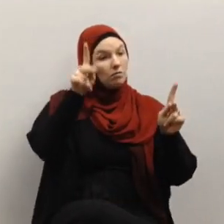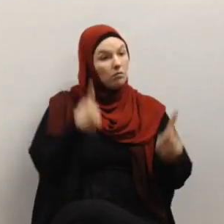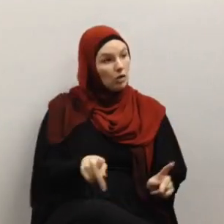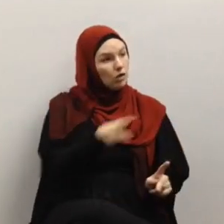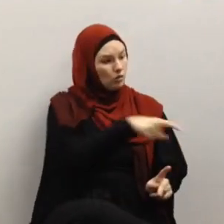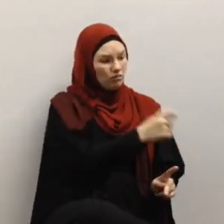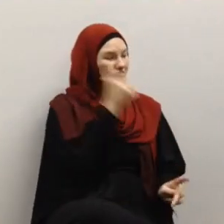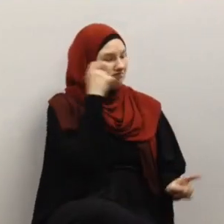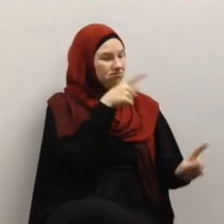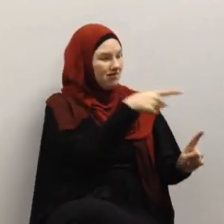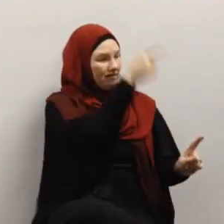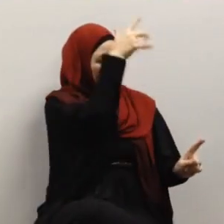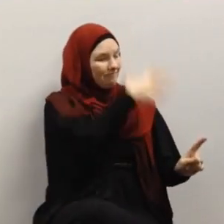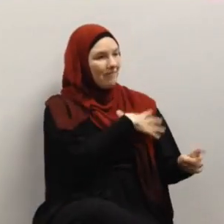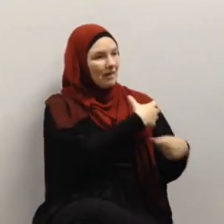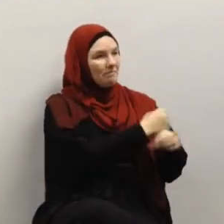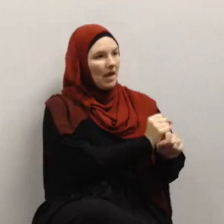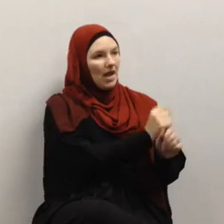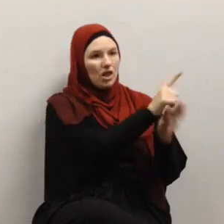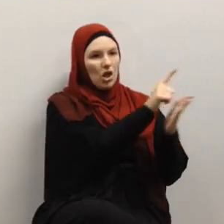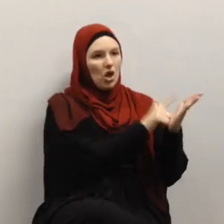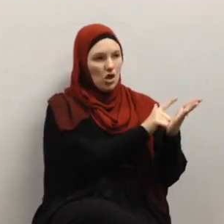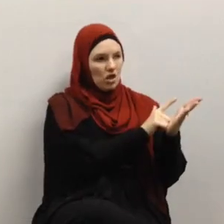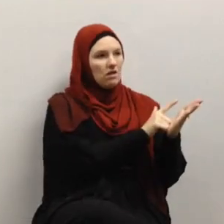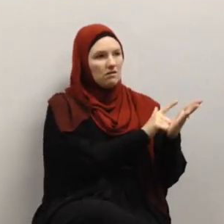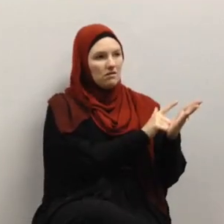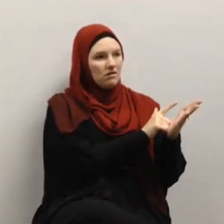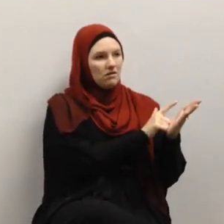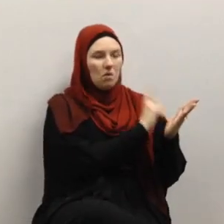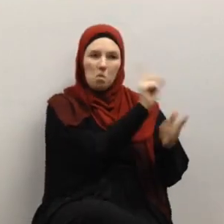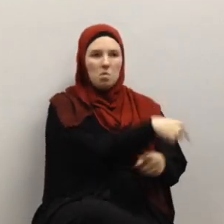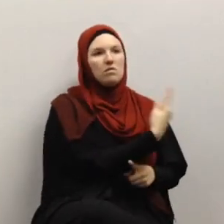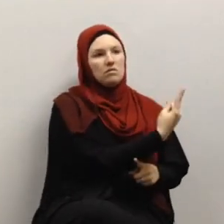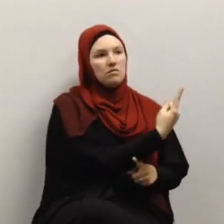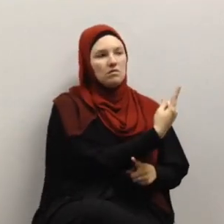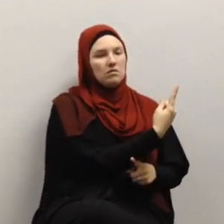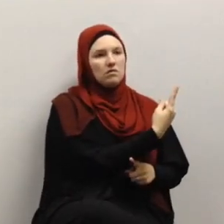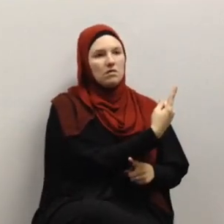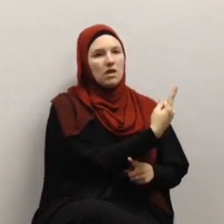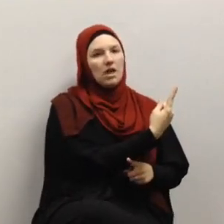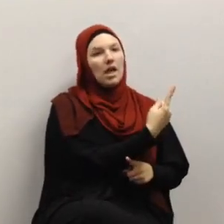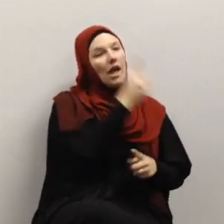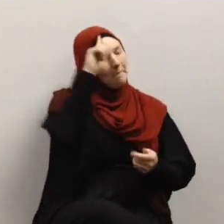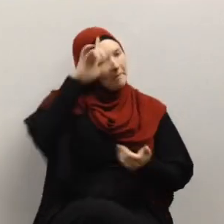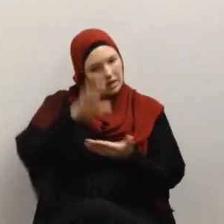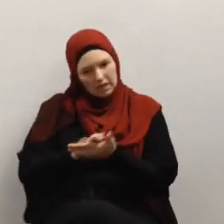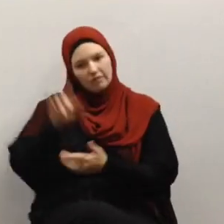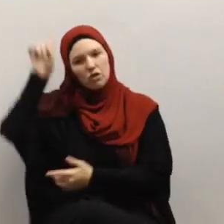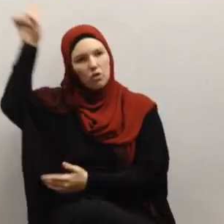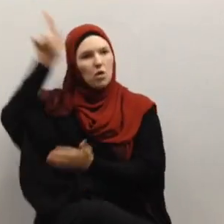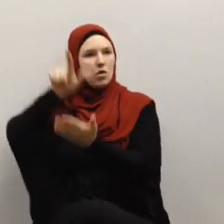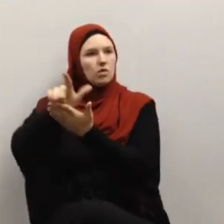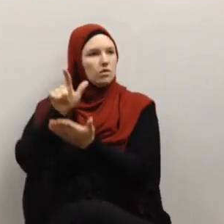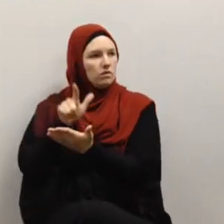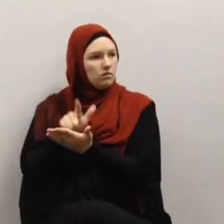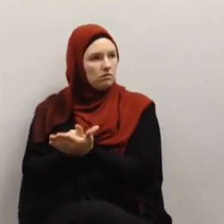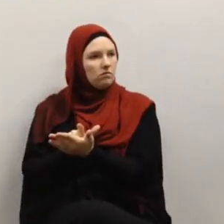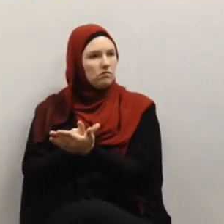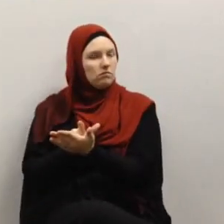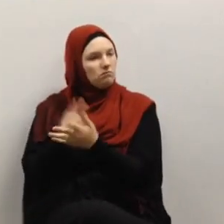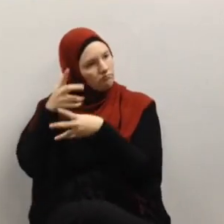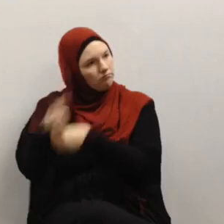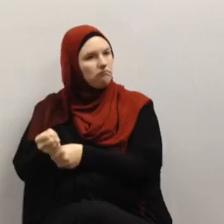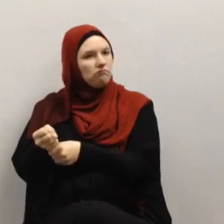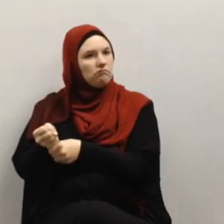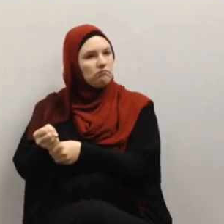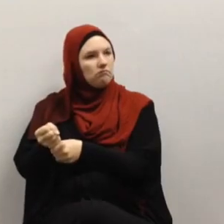which is satanic rule, and believes in the rule of Allah, he has held tight to the